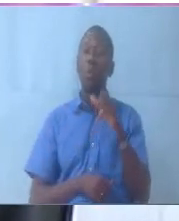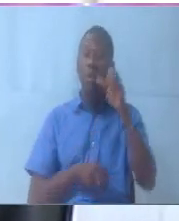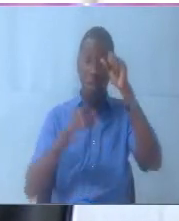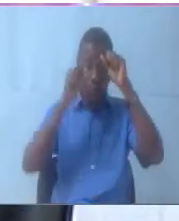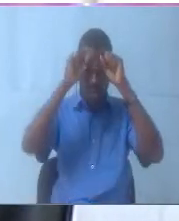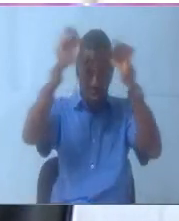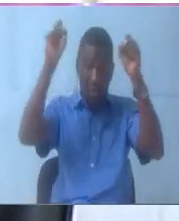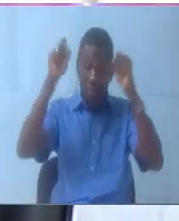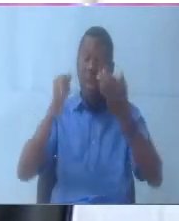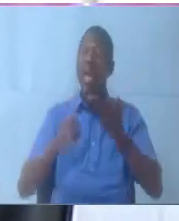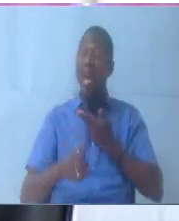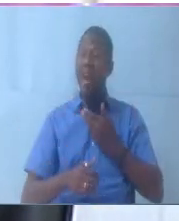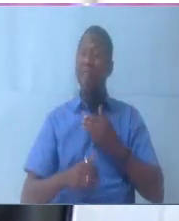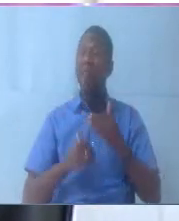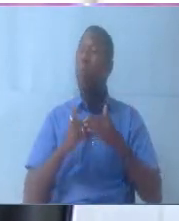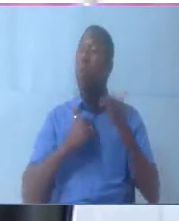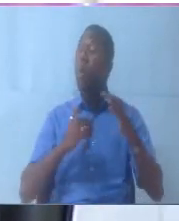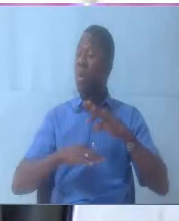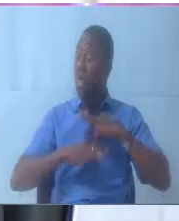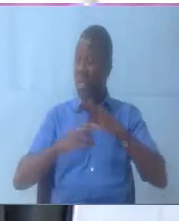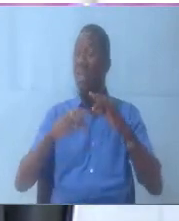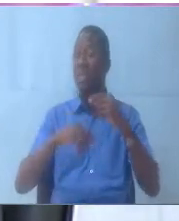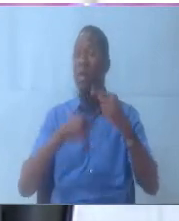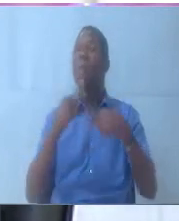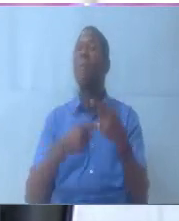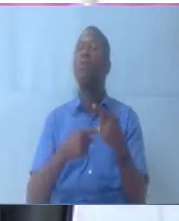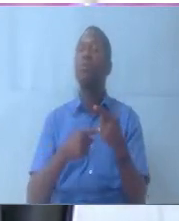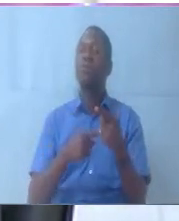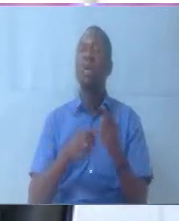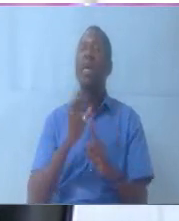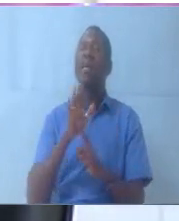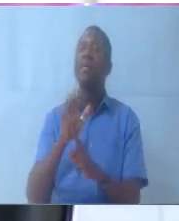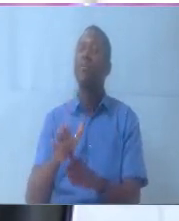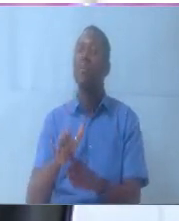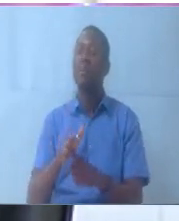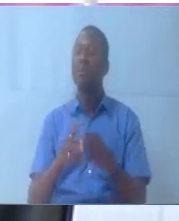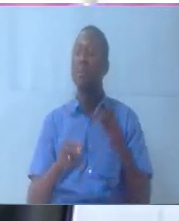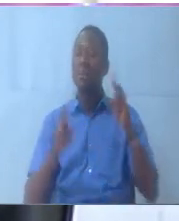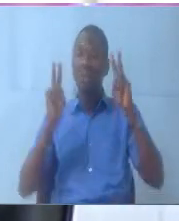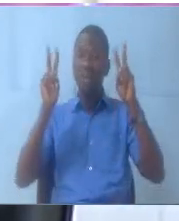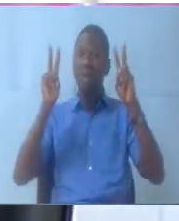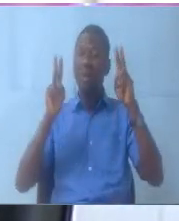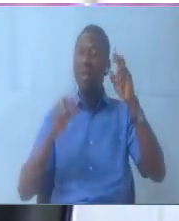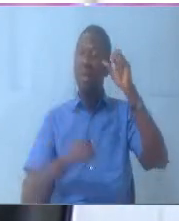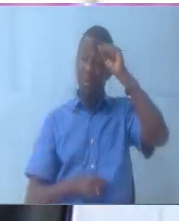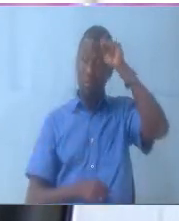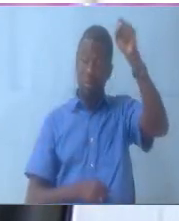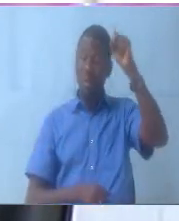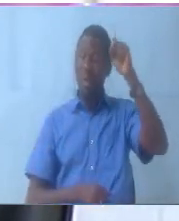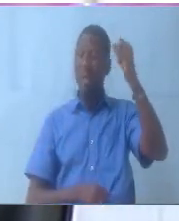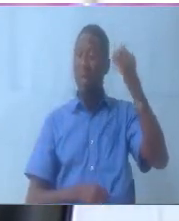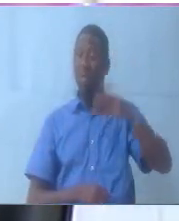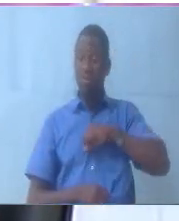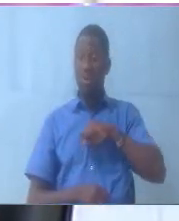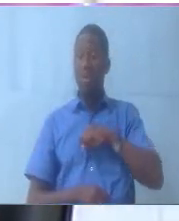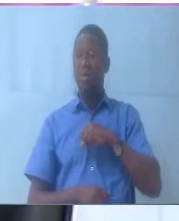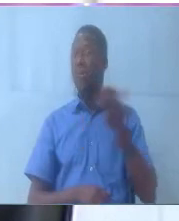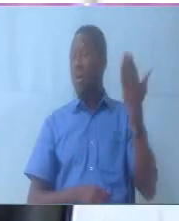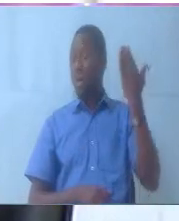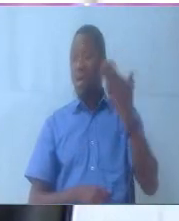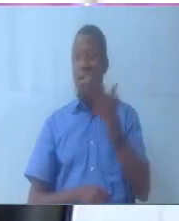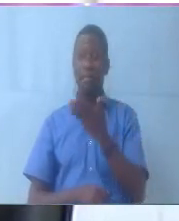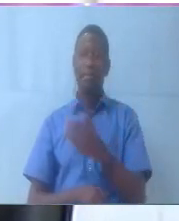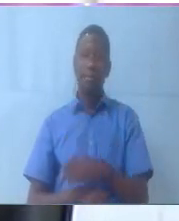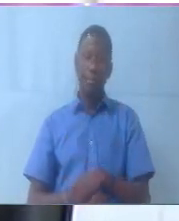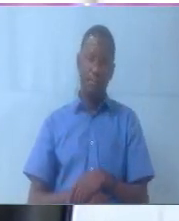fango la solo bedendi ngo kitolu la. Particularly the former President Yaya Jammeh himself. Sako tumo President